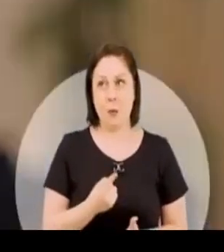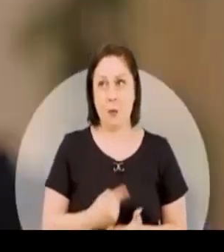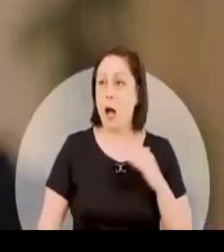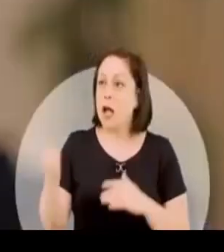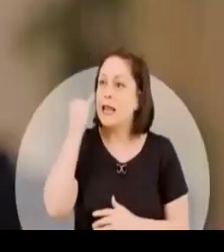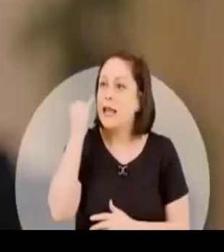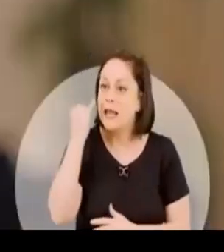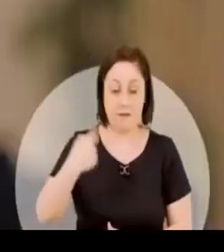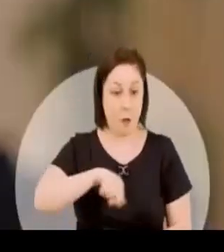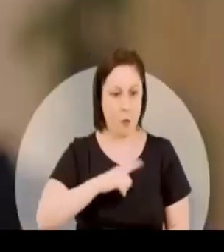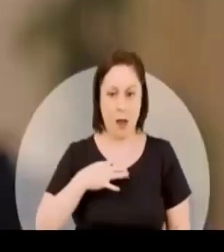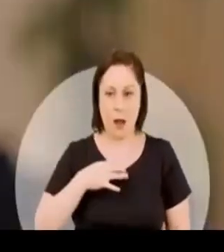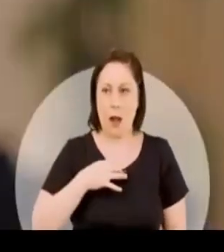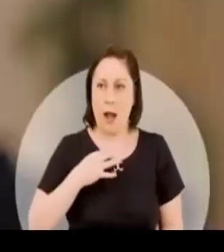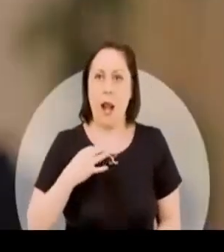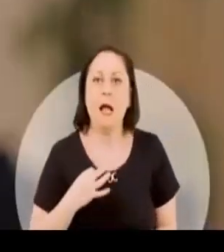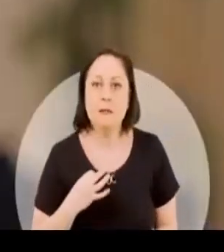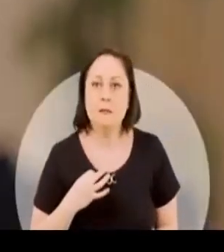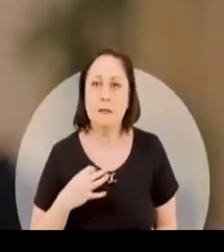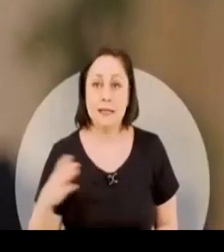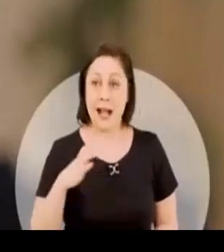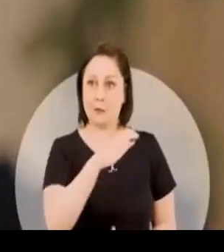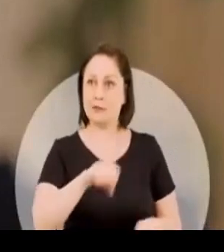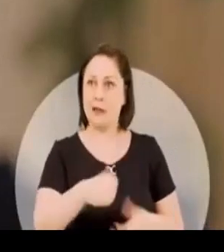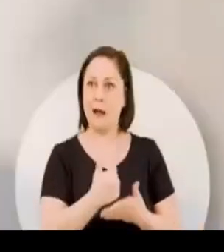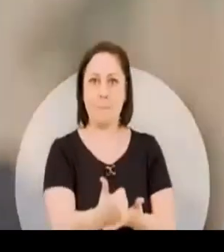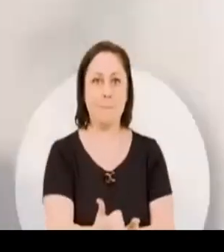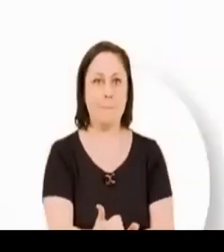Well, what about if we get elected to Congress to help them?